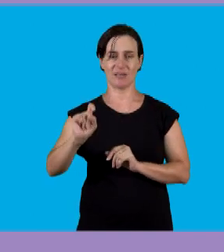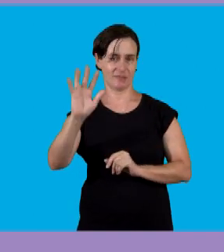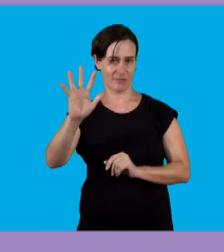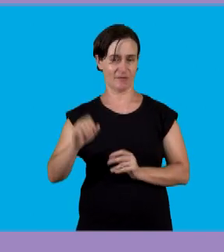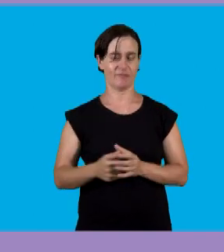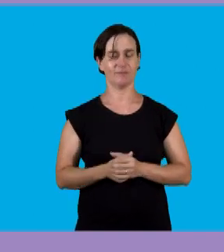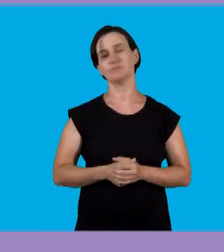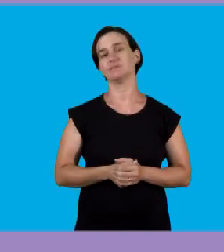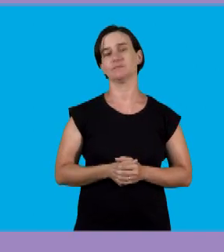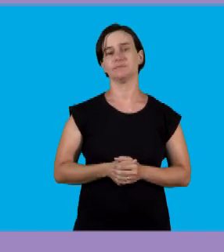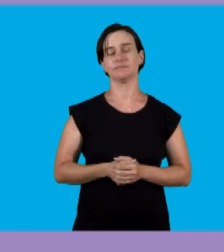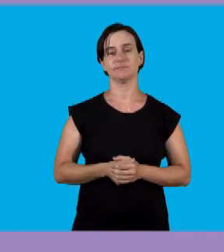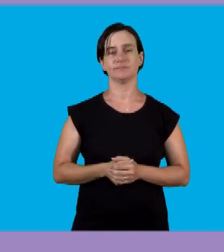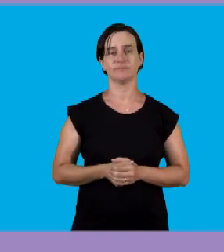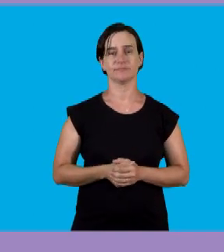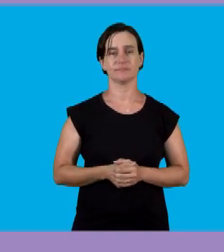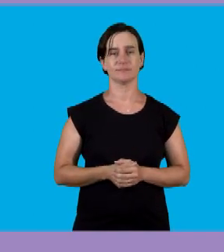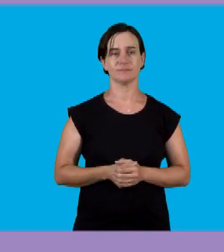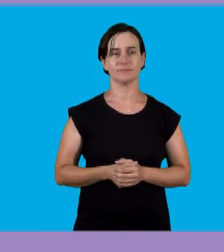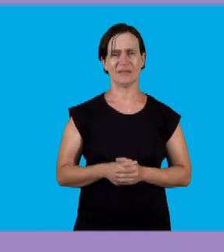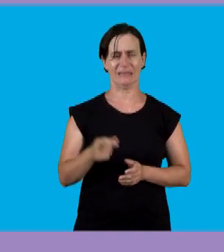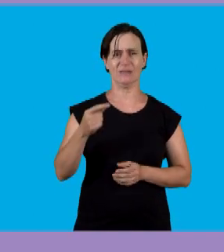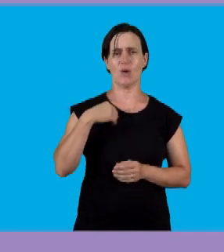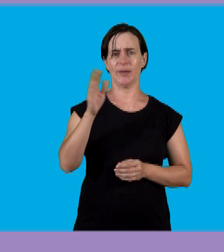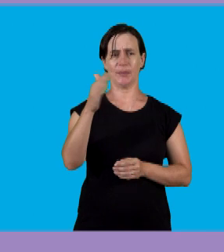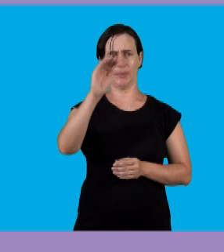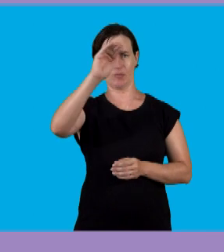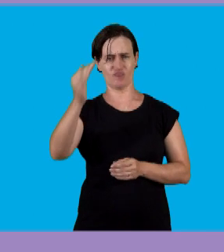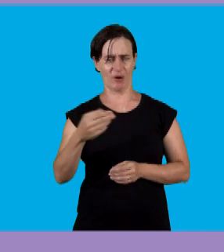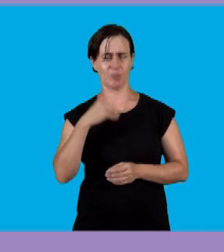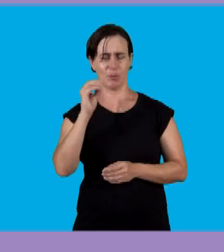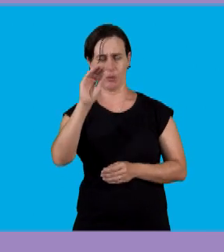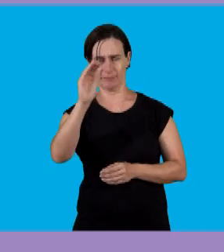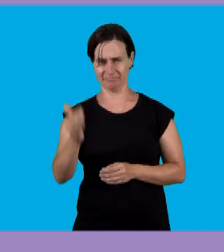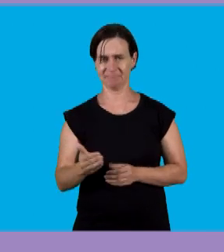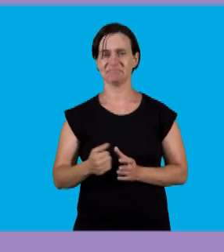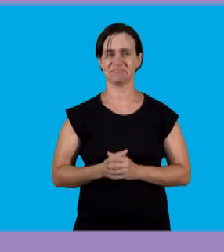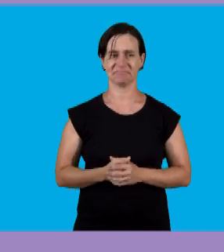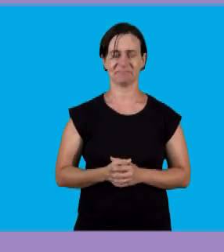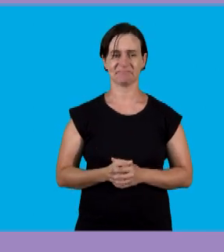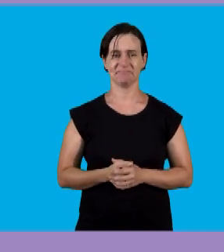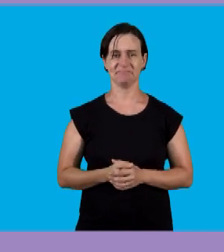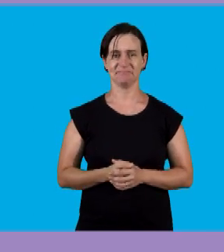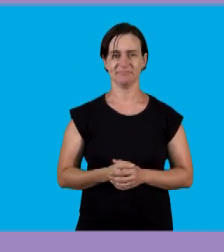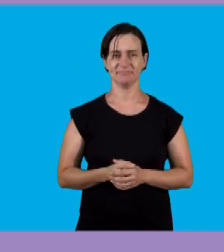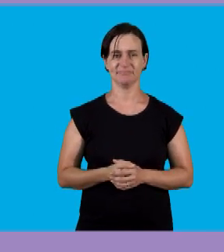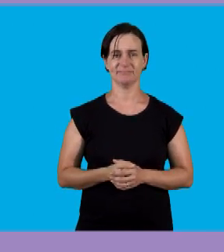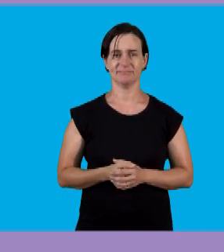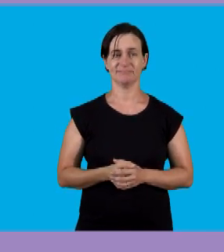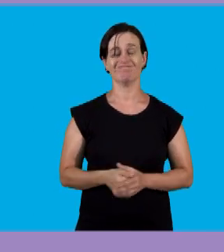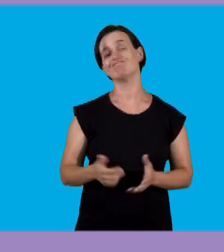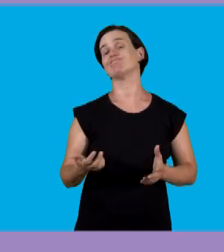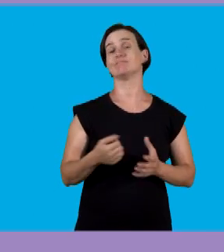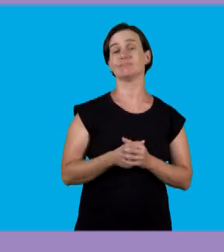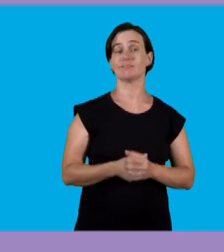12 x exponent 5, and we are missing there a bracket, but let's multiply those two